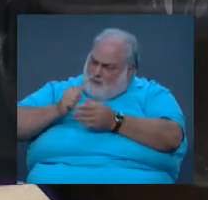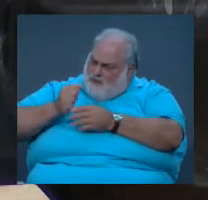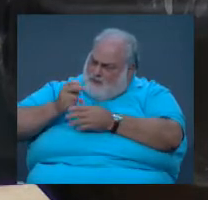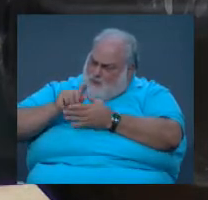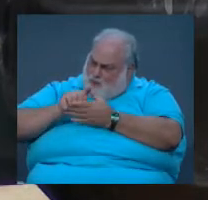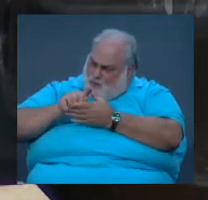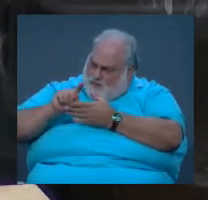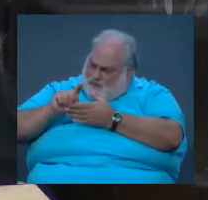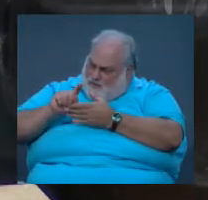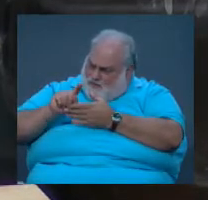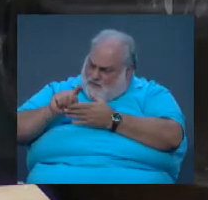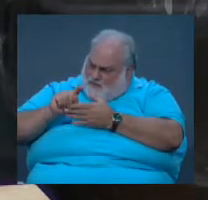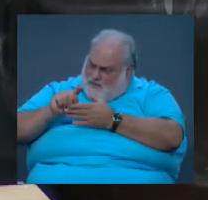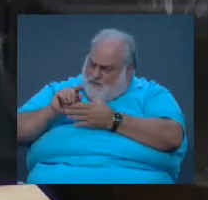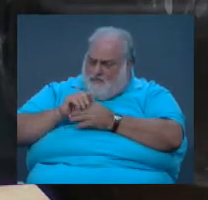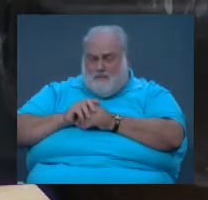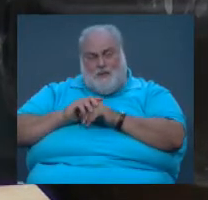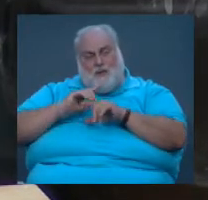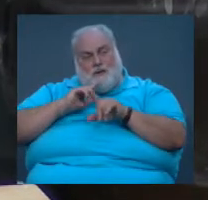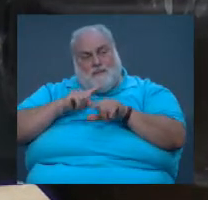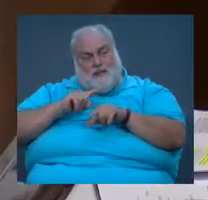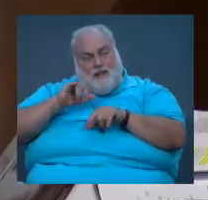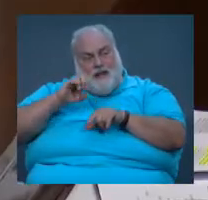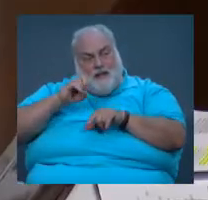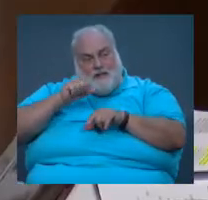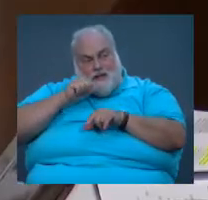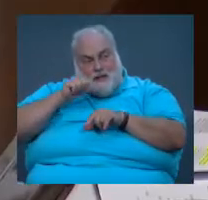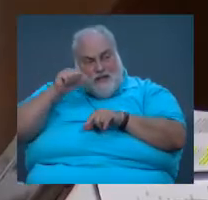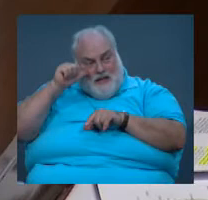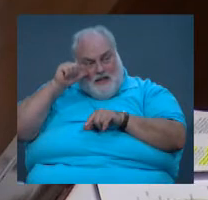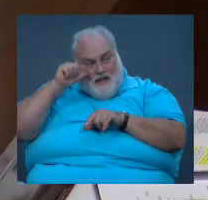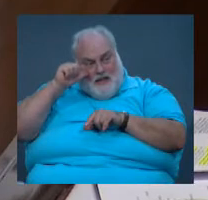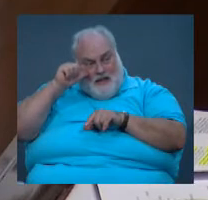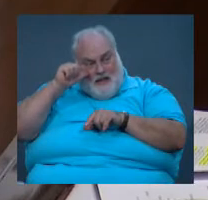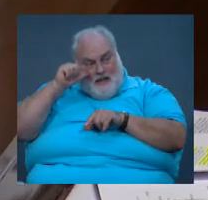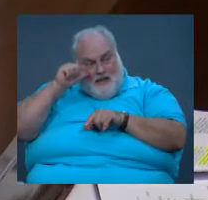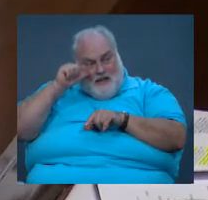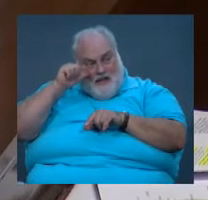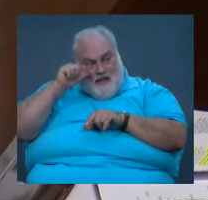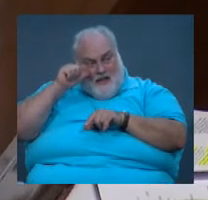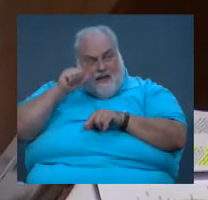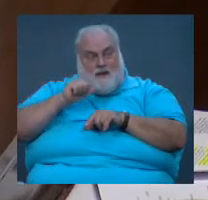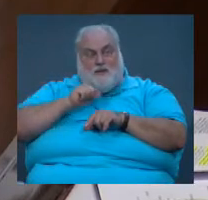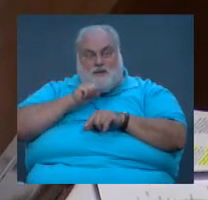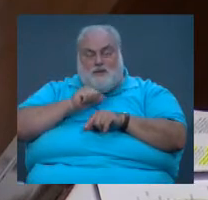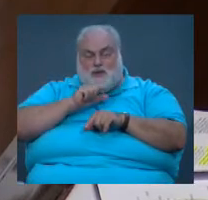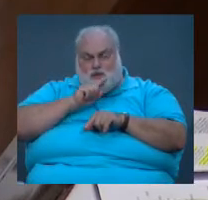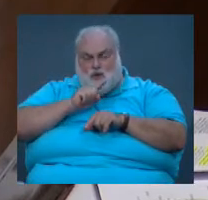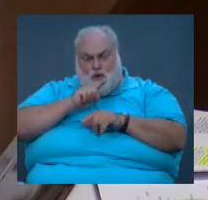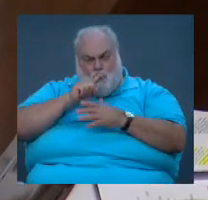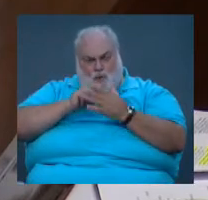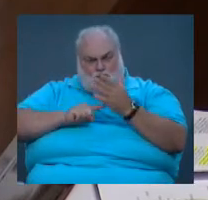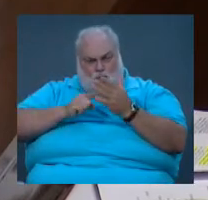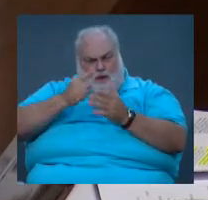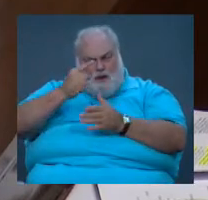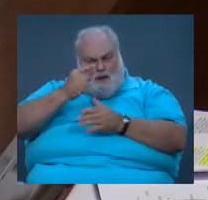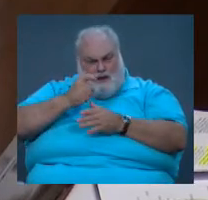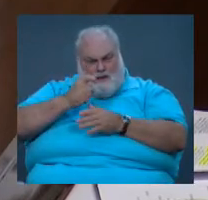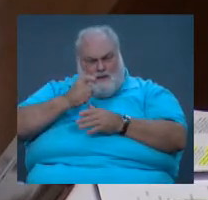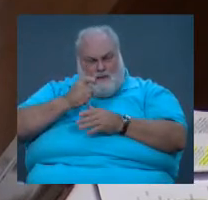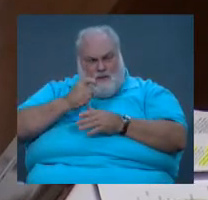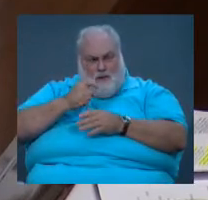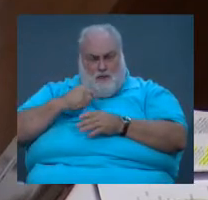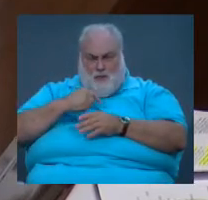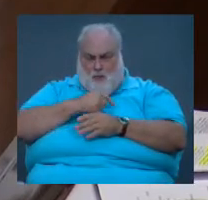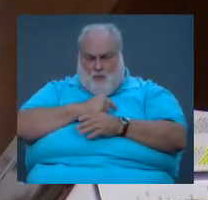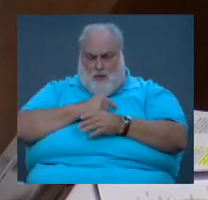weeks. And Director Hendricks answered yesterday and told you that I really wasn't sure what you were asking for, that